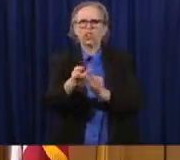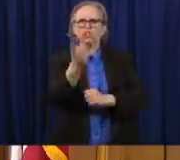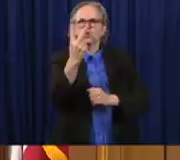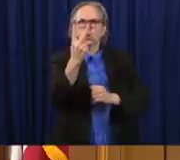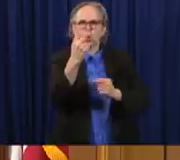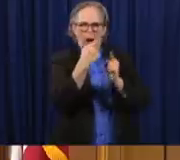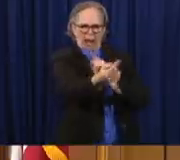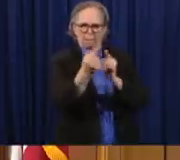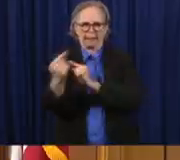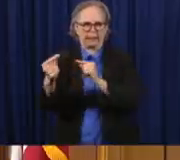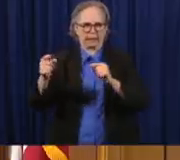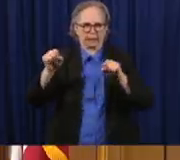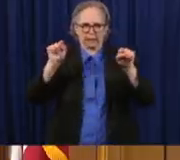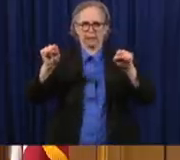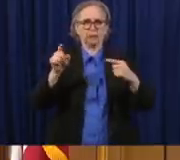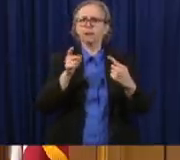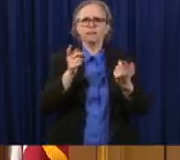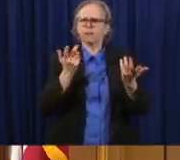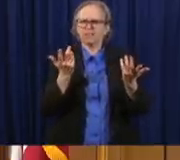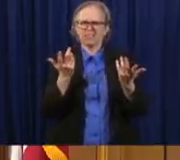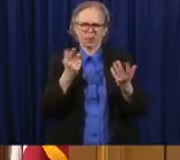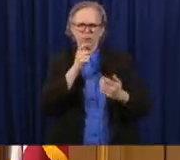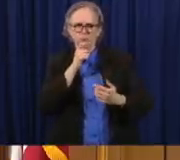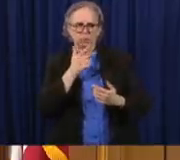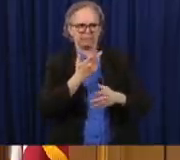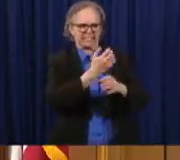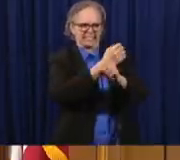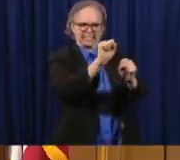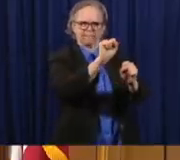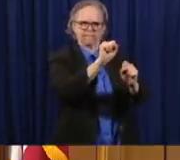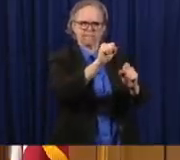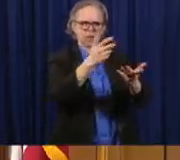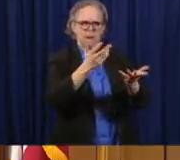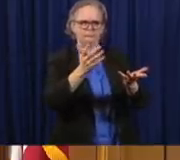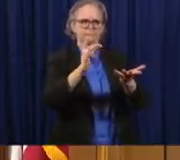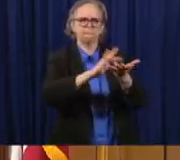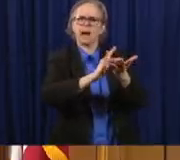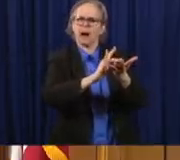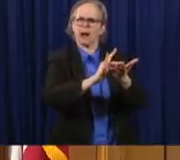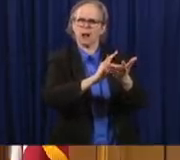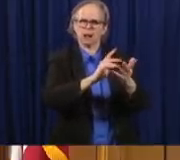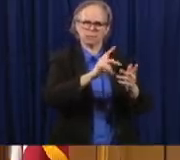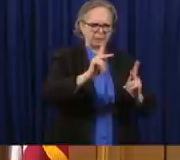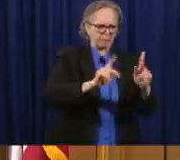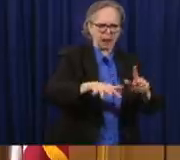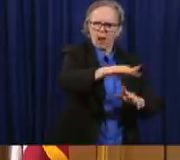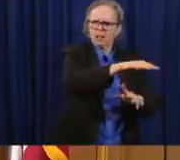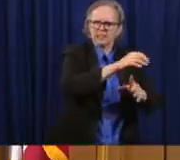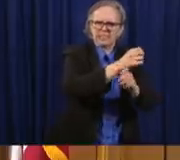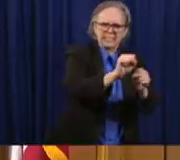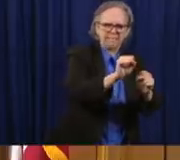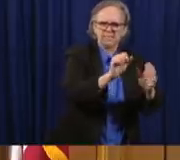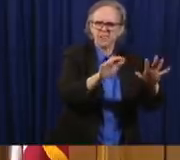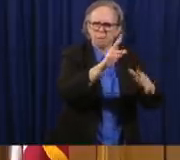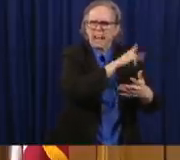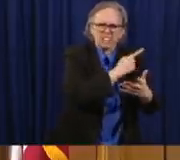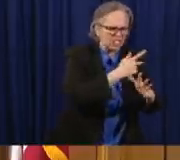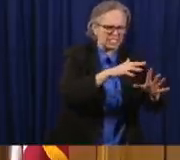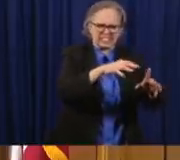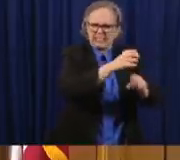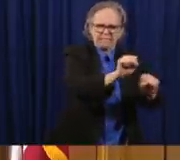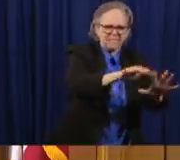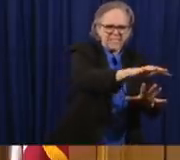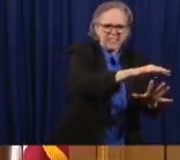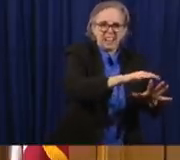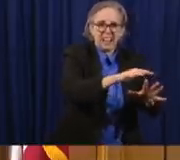safe, medical point of view. One has to do with a medical crisis, but the other has to do with an